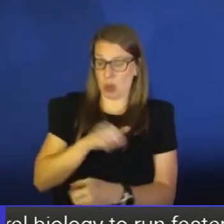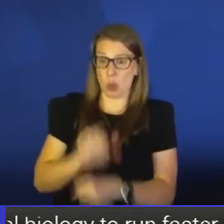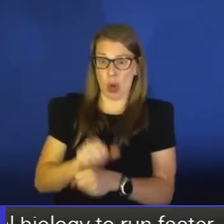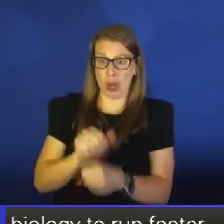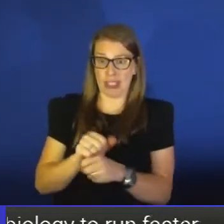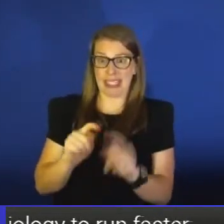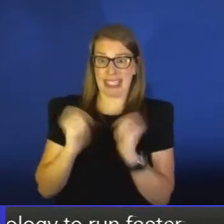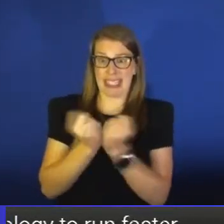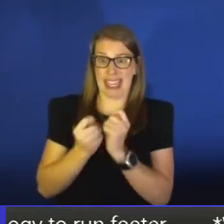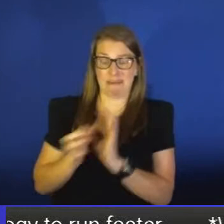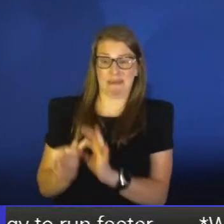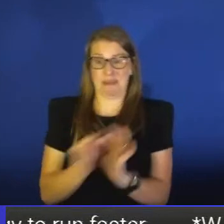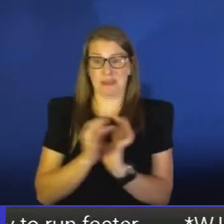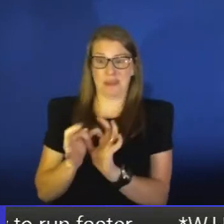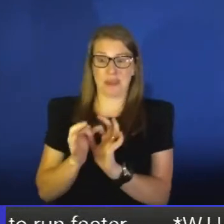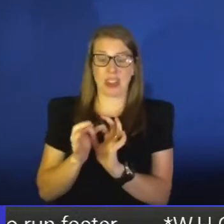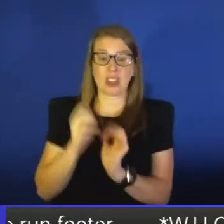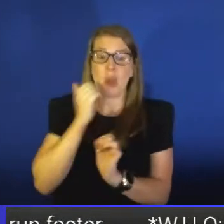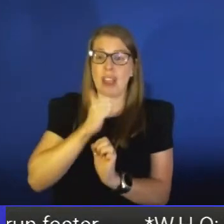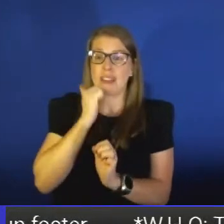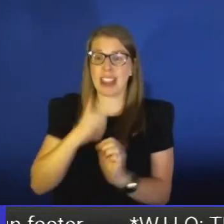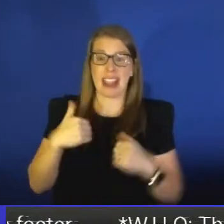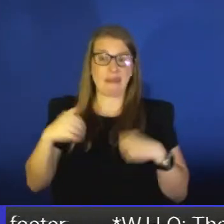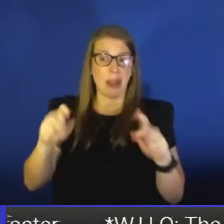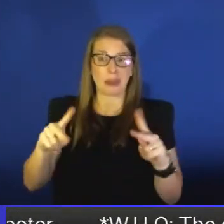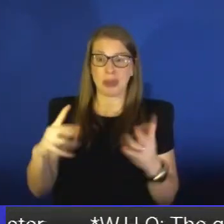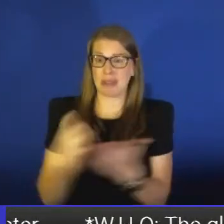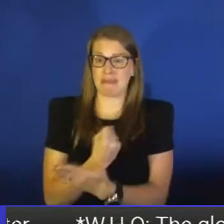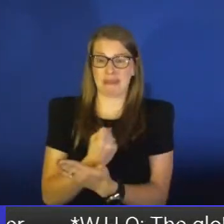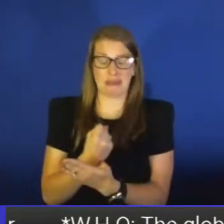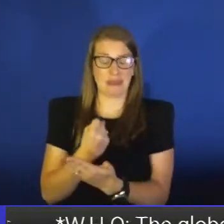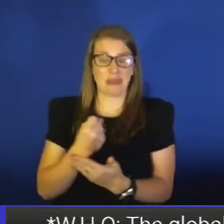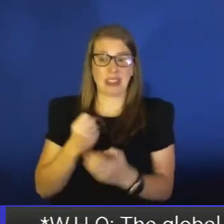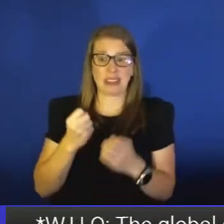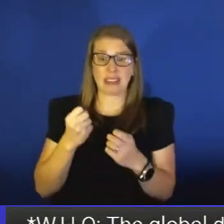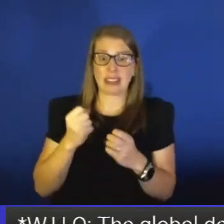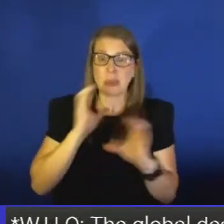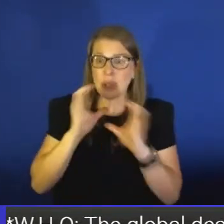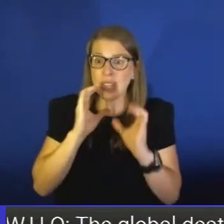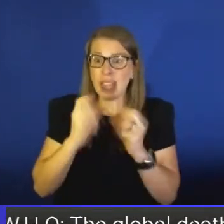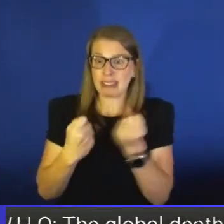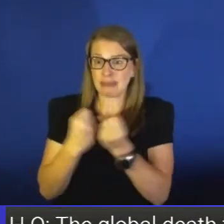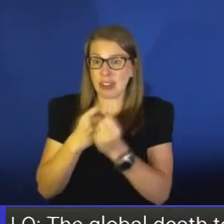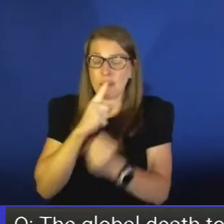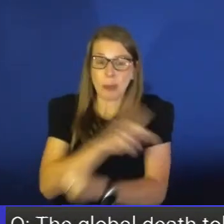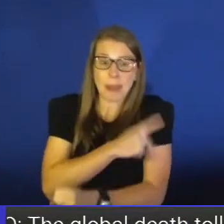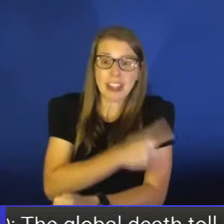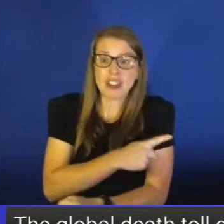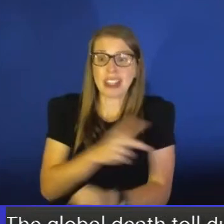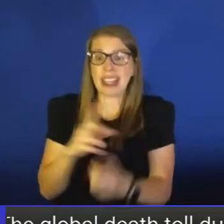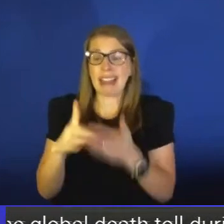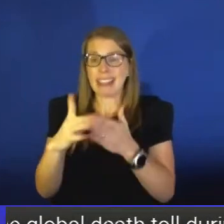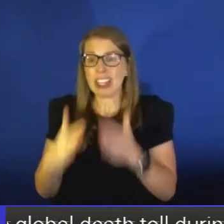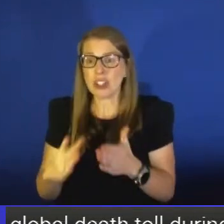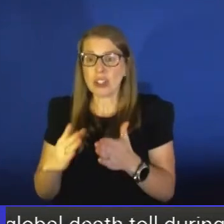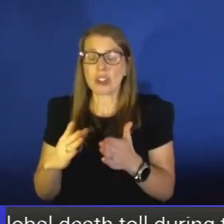to be good communicators and advocates for their patients and leaders on the team to make sure that we're focusing on all the right things day to day. Tammy,